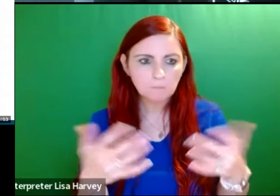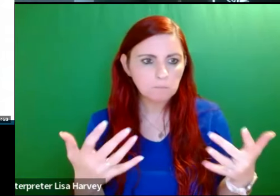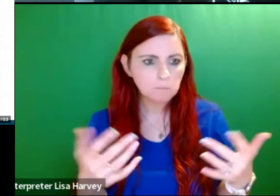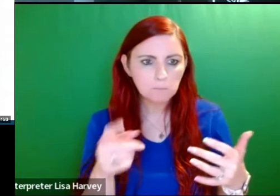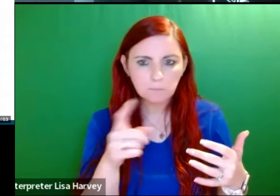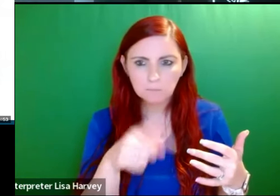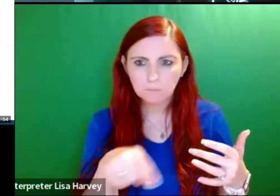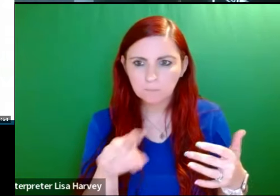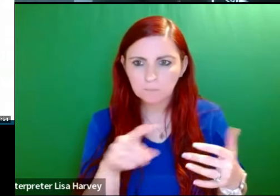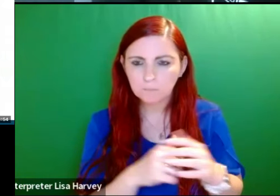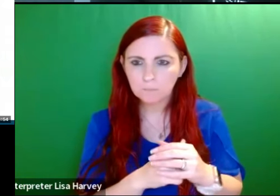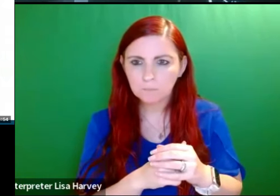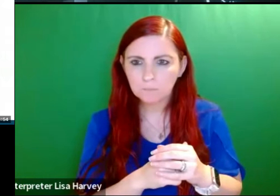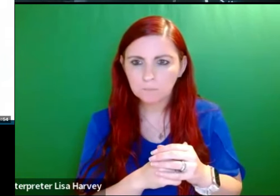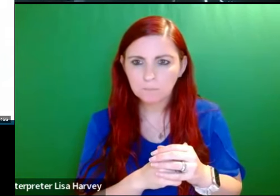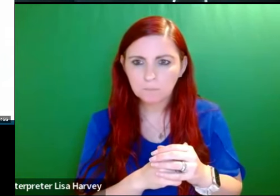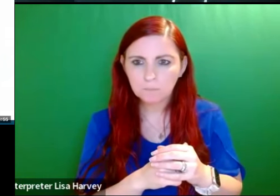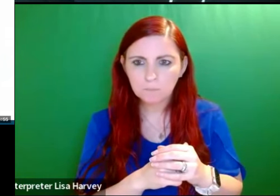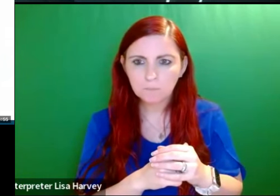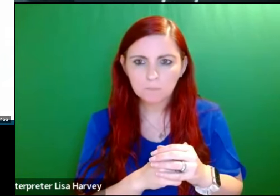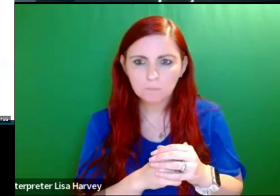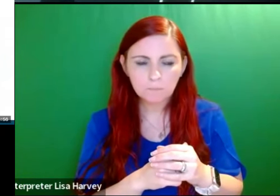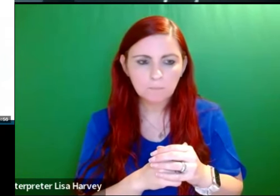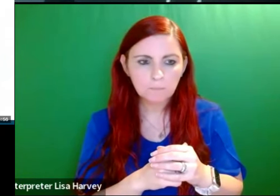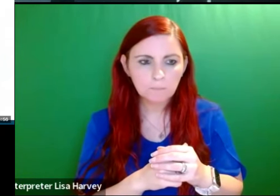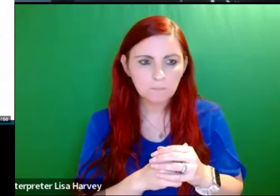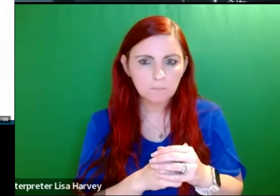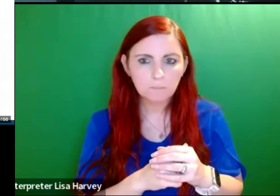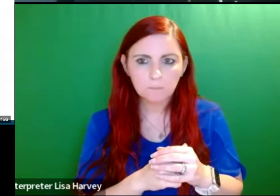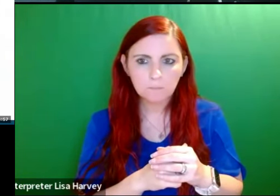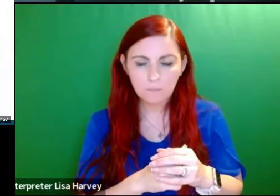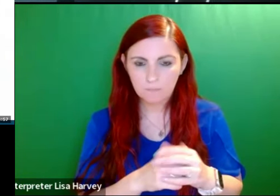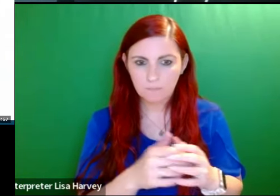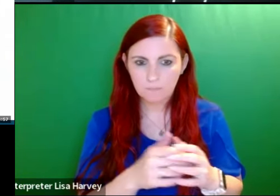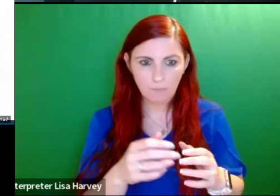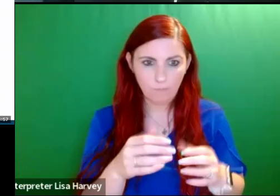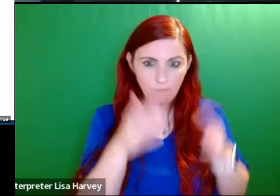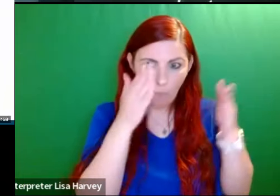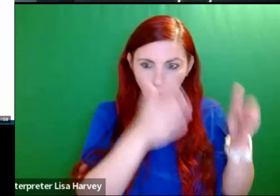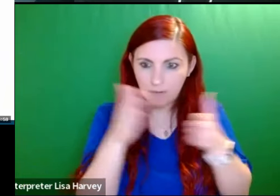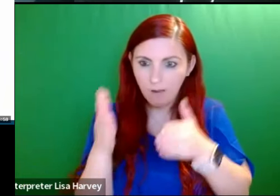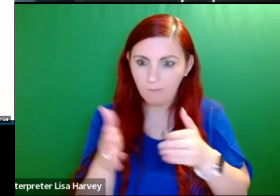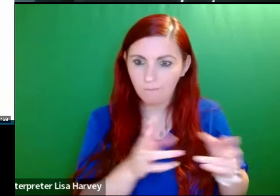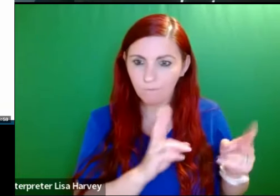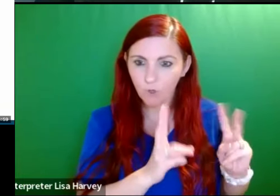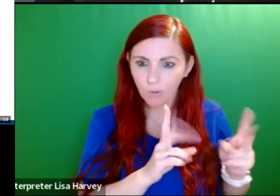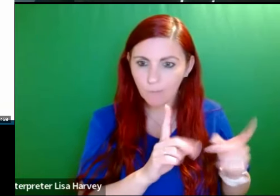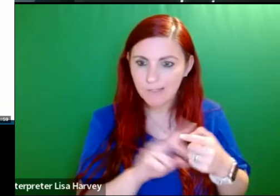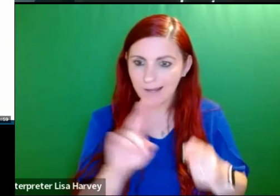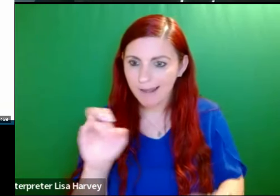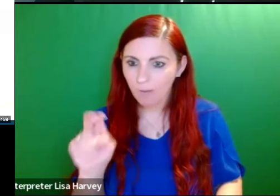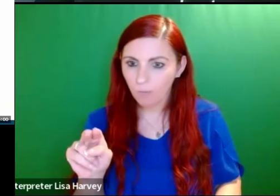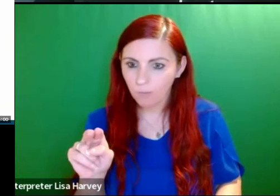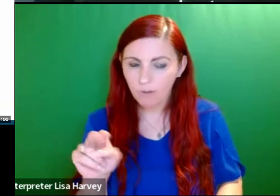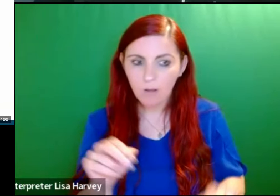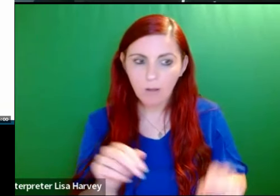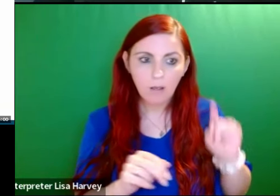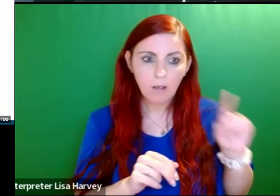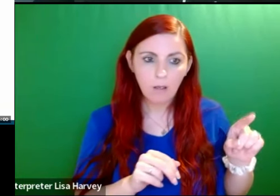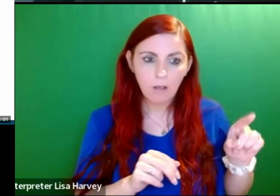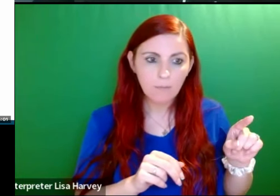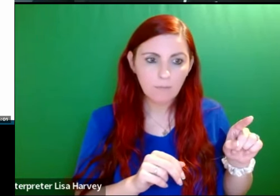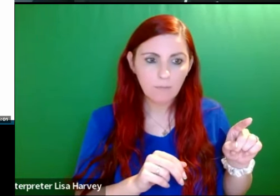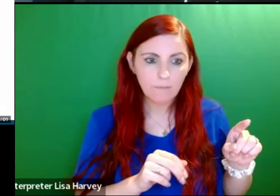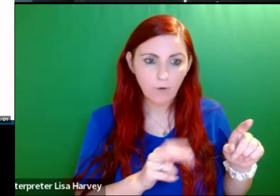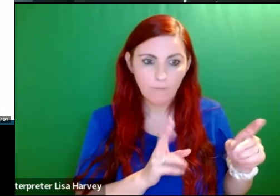of some of these symbolic units, I start looking at verbs and nouns. Interestingly, a defecting